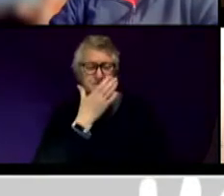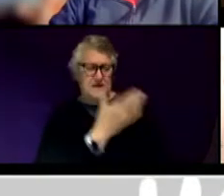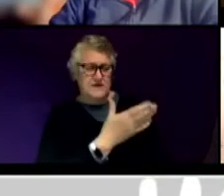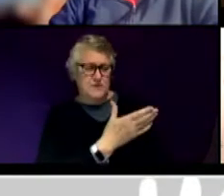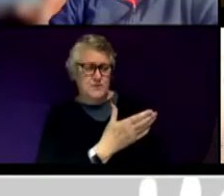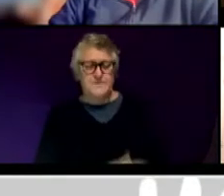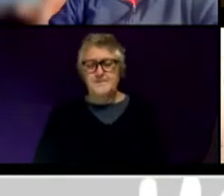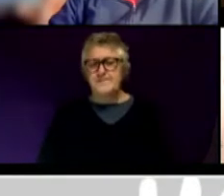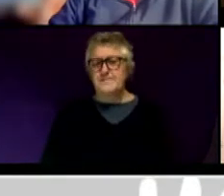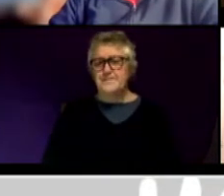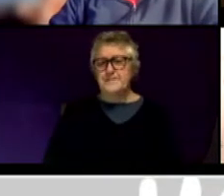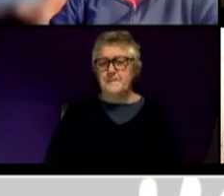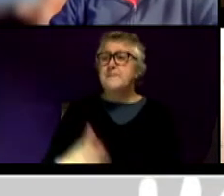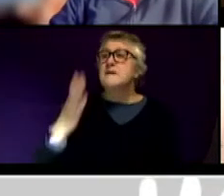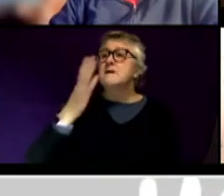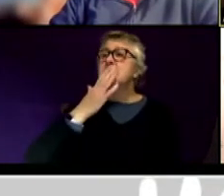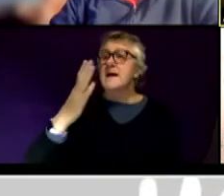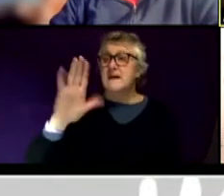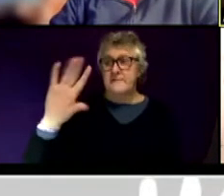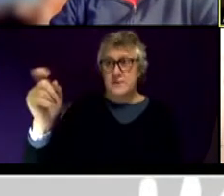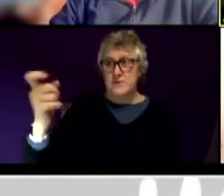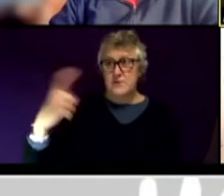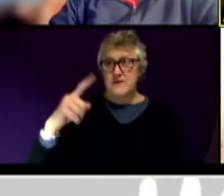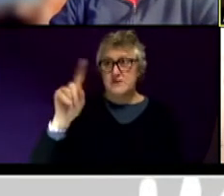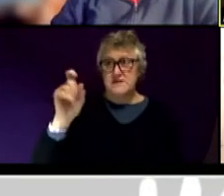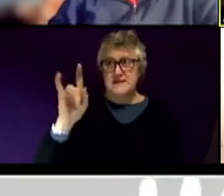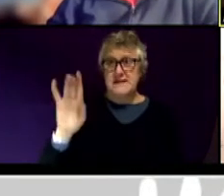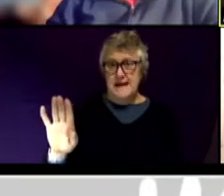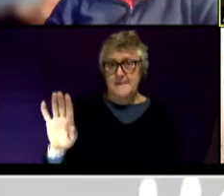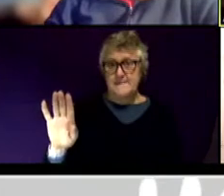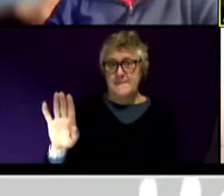Oh, thank you for your question, Zainab.